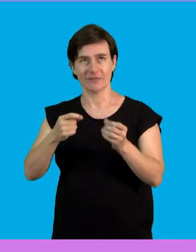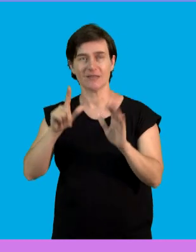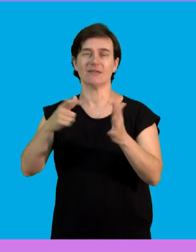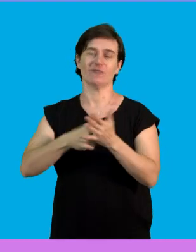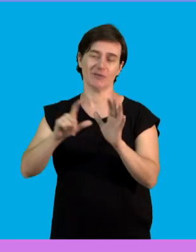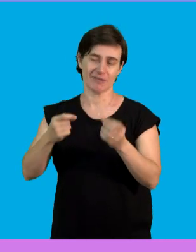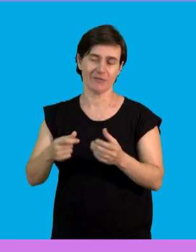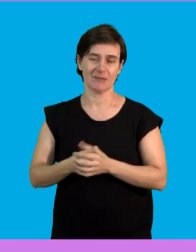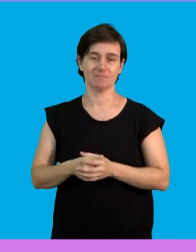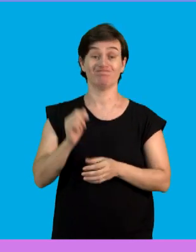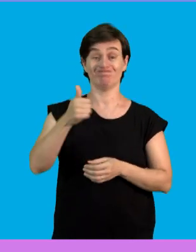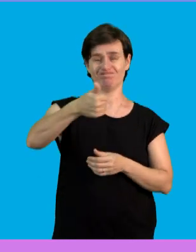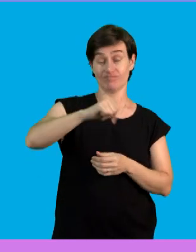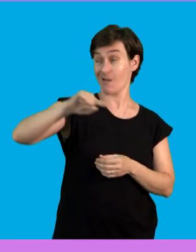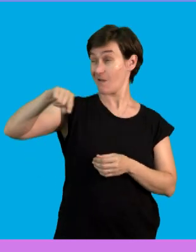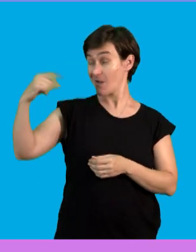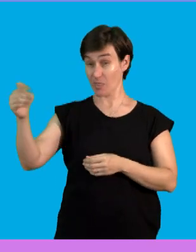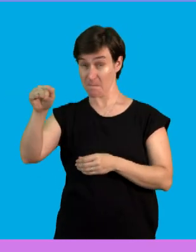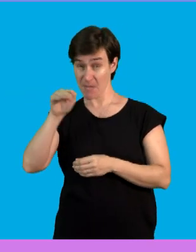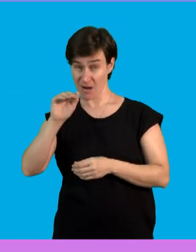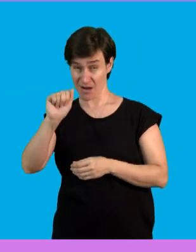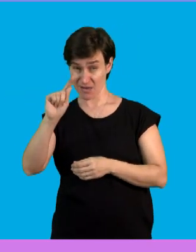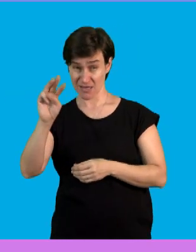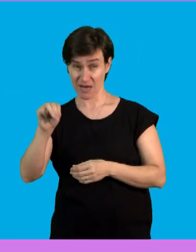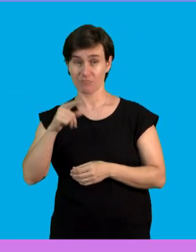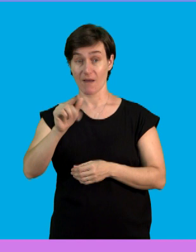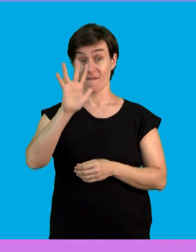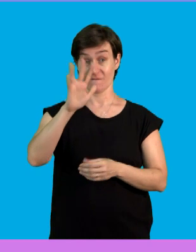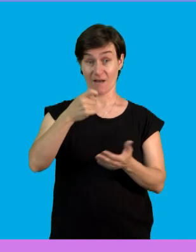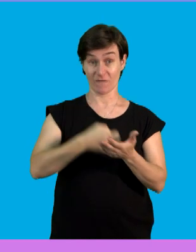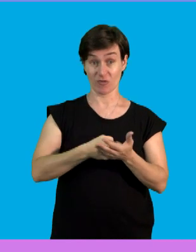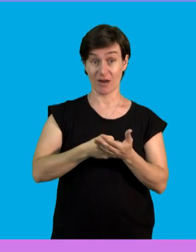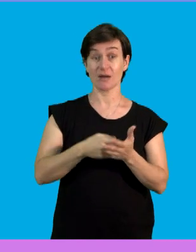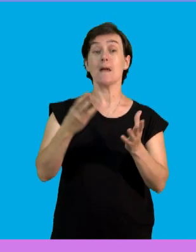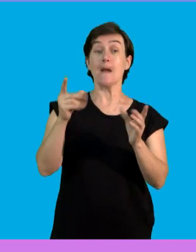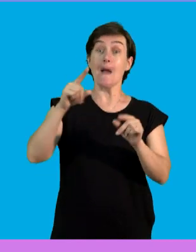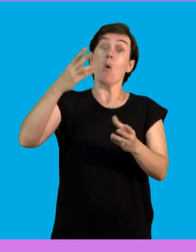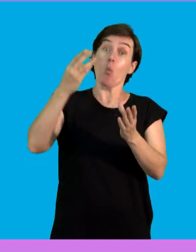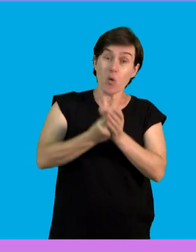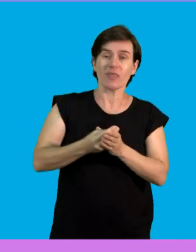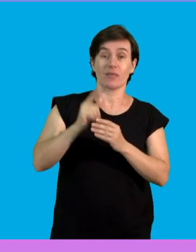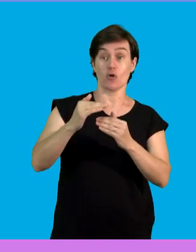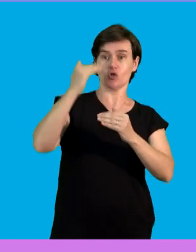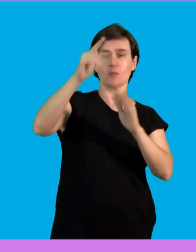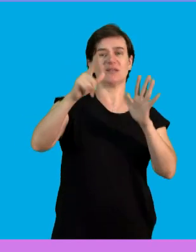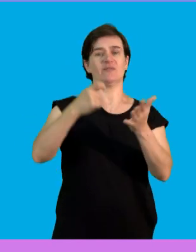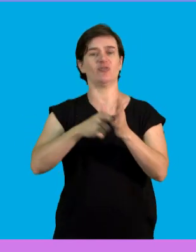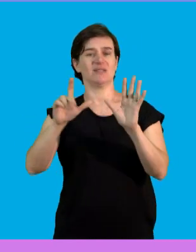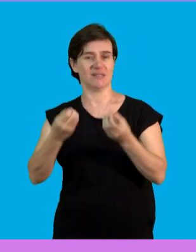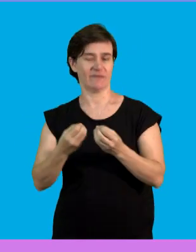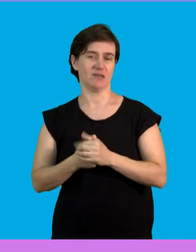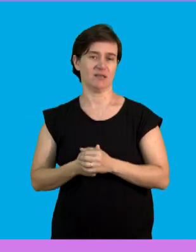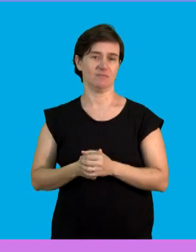5.50 Rand plus the fee of your own. And then if you go and do it